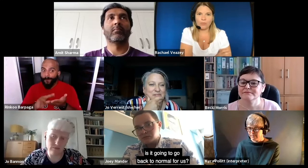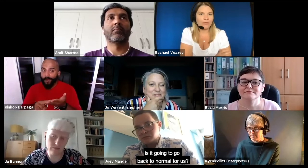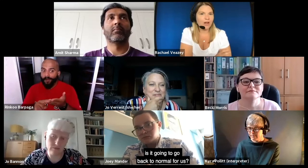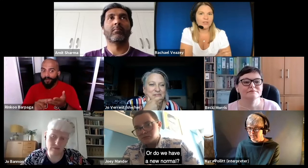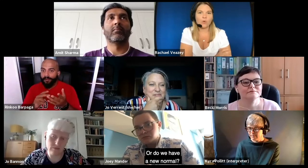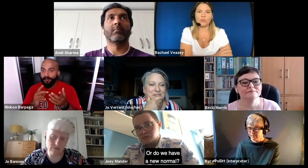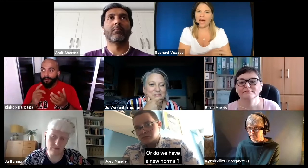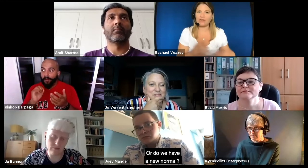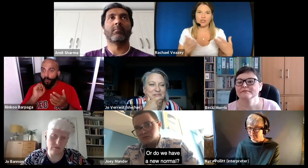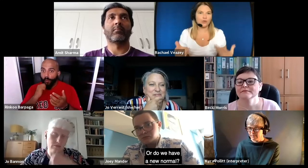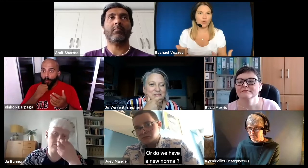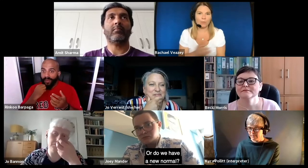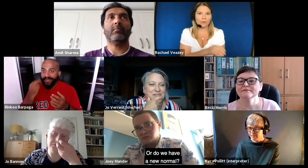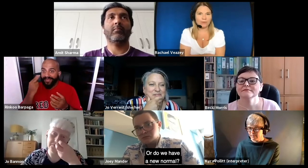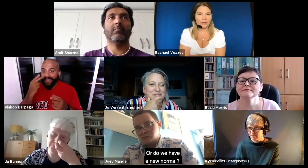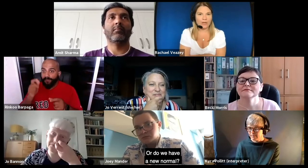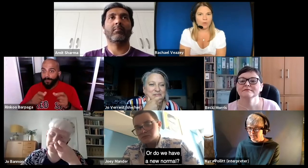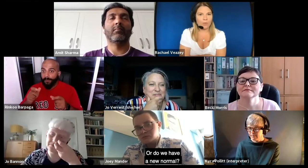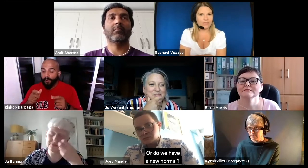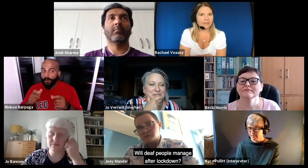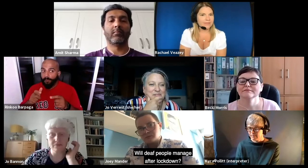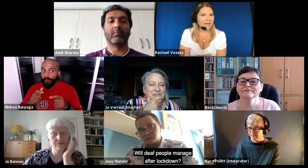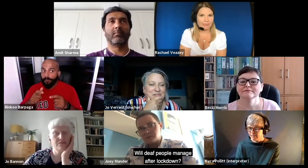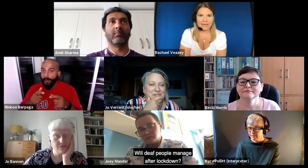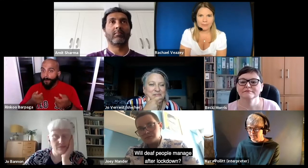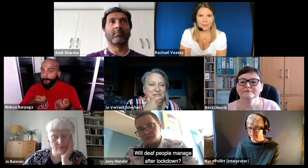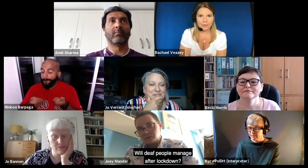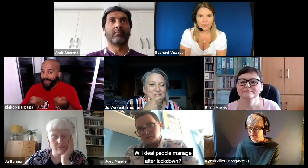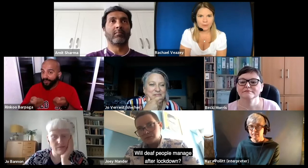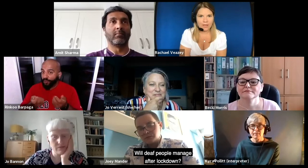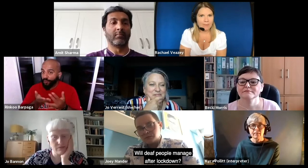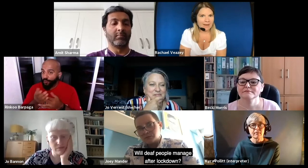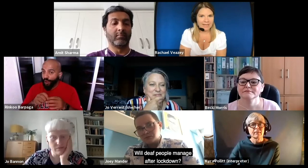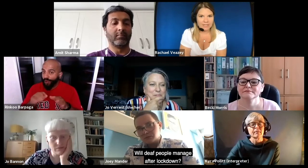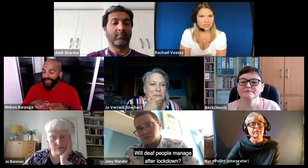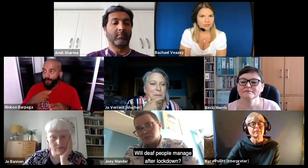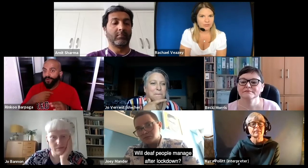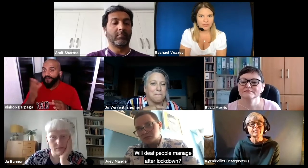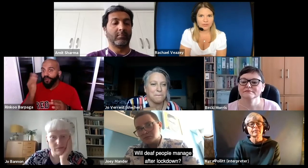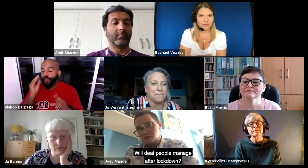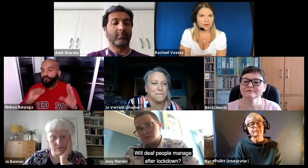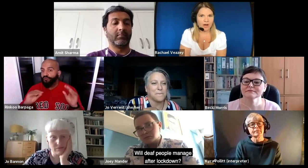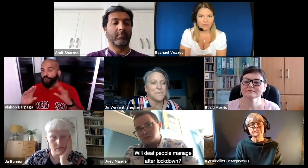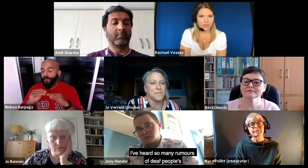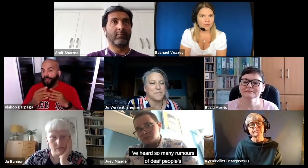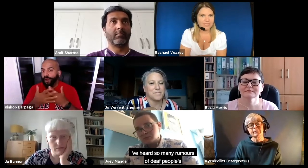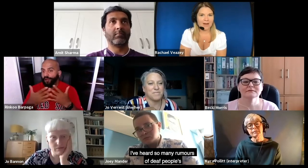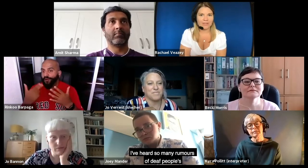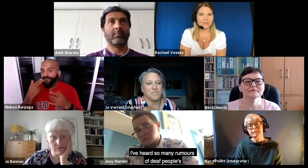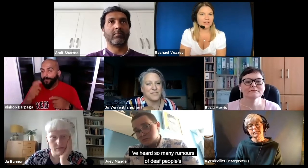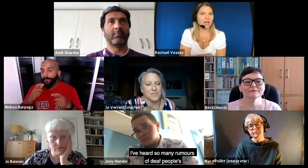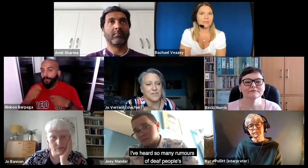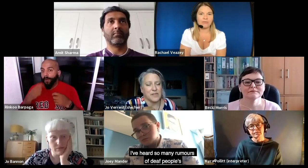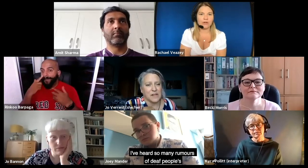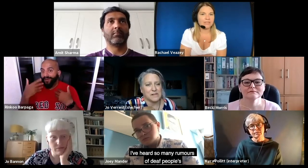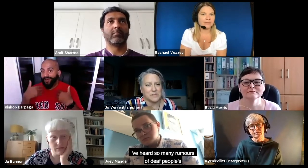to normal for us, or do we have a new normal? Will deaf people manage after lockdown? Because